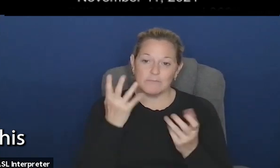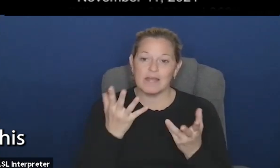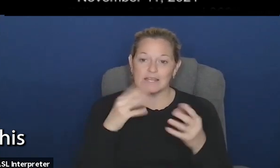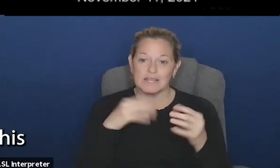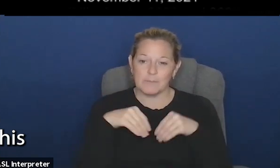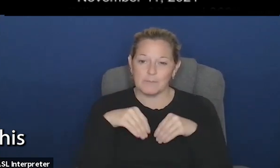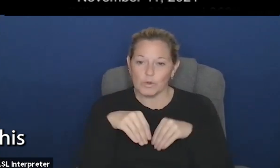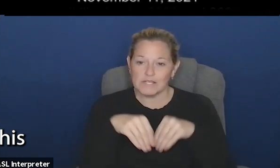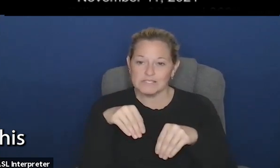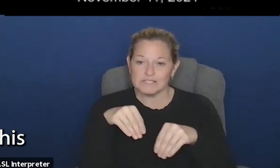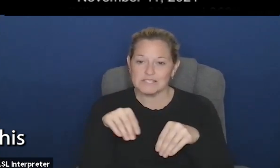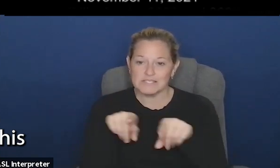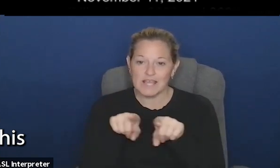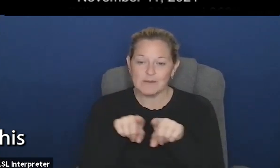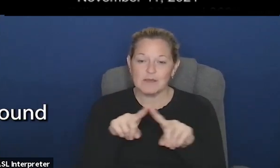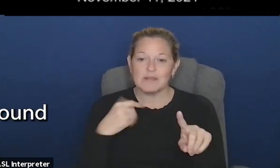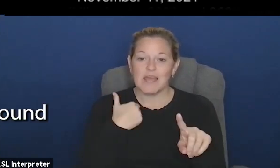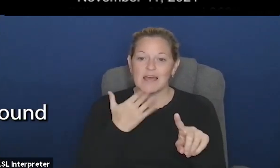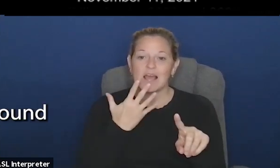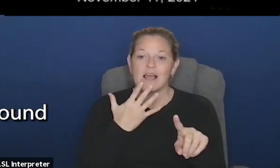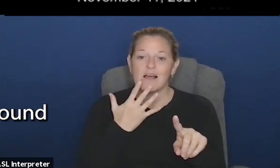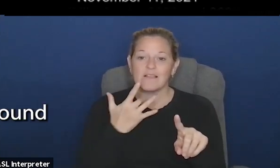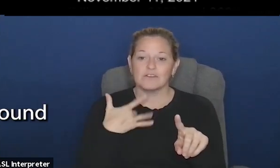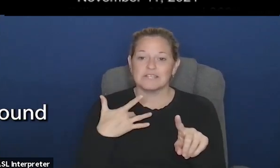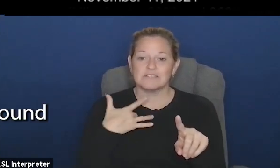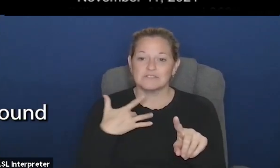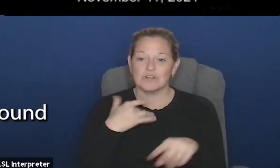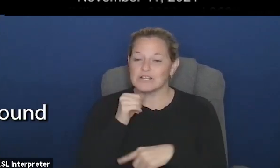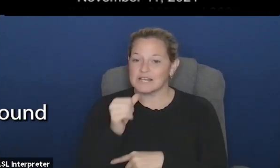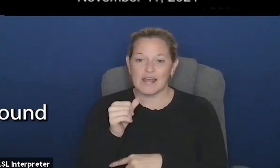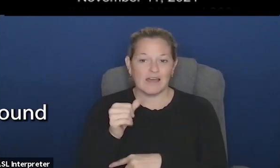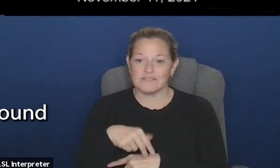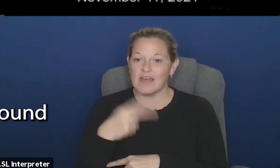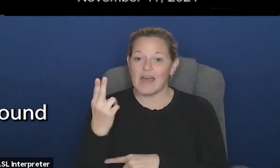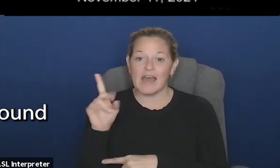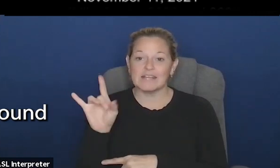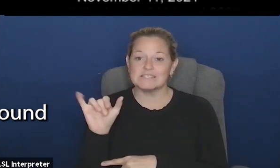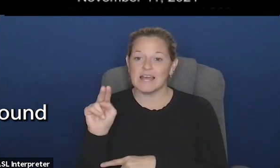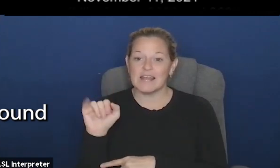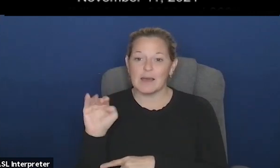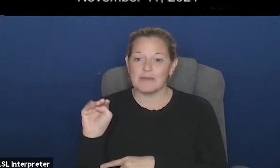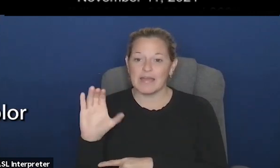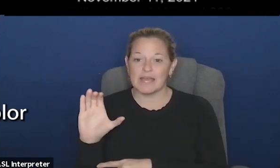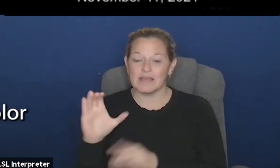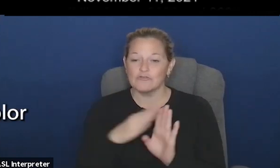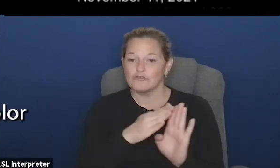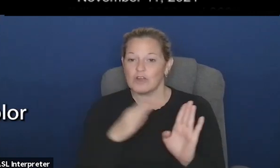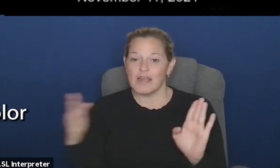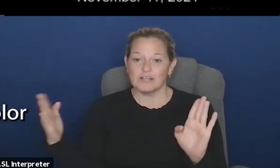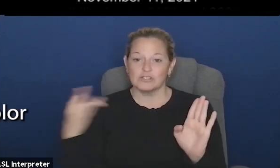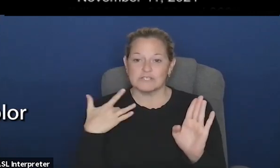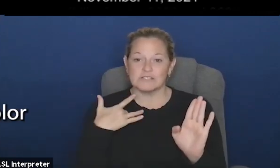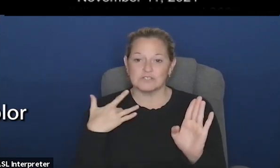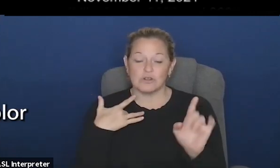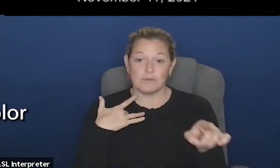it has a color sensor instead of just this high dynamic range sensor that LightSound does to detect a change in light. The Orchestar